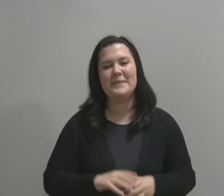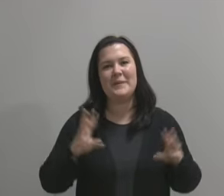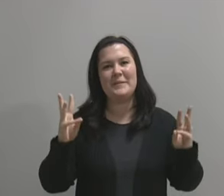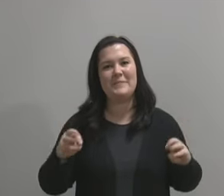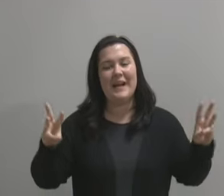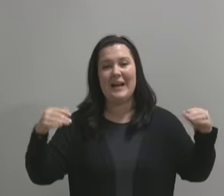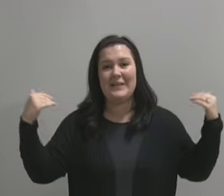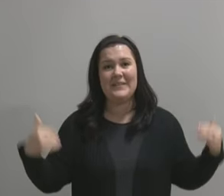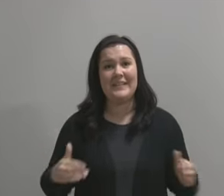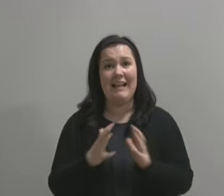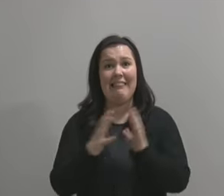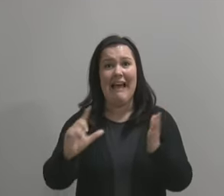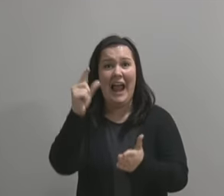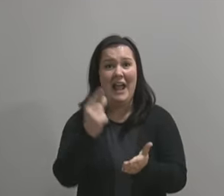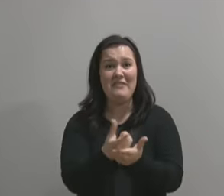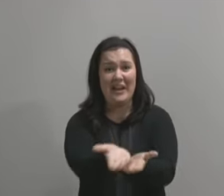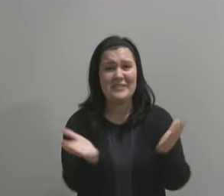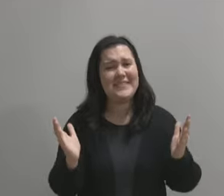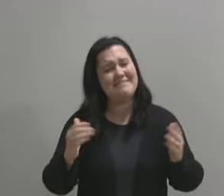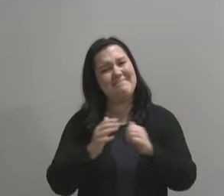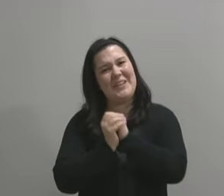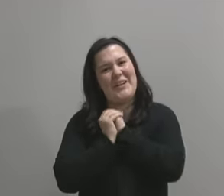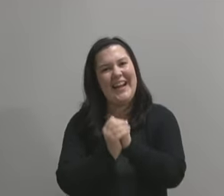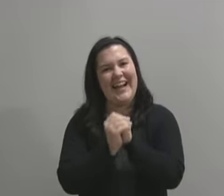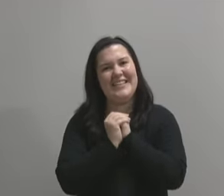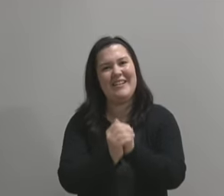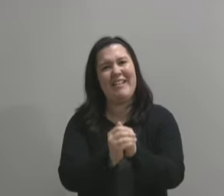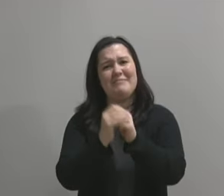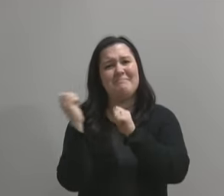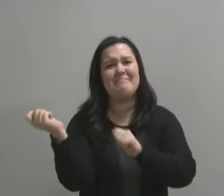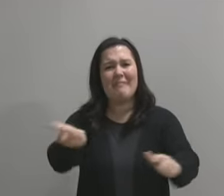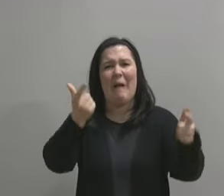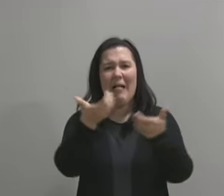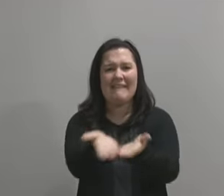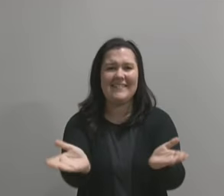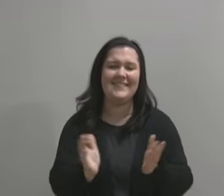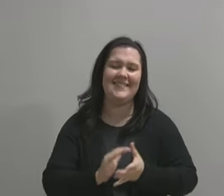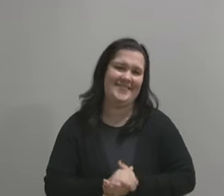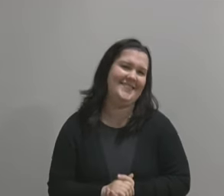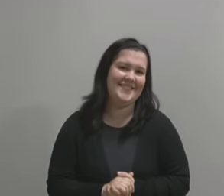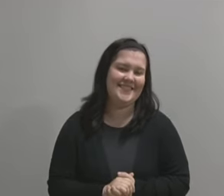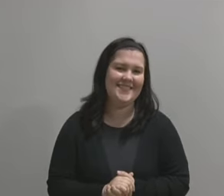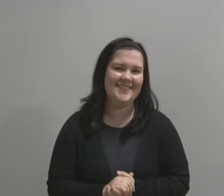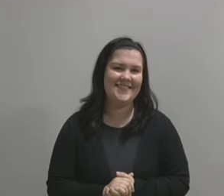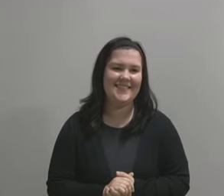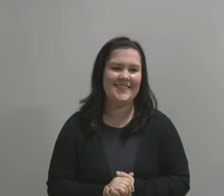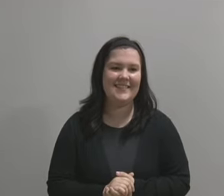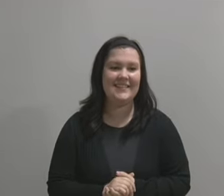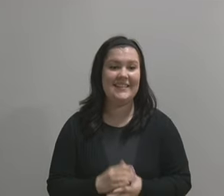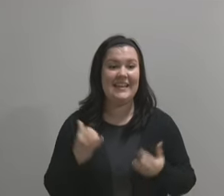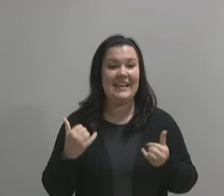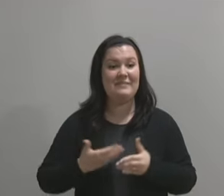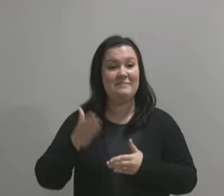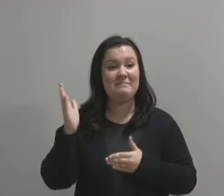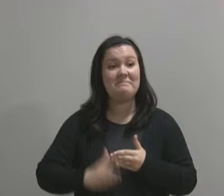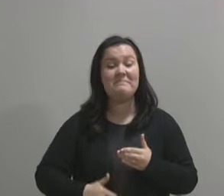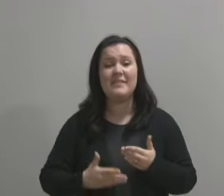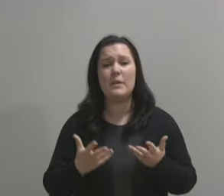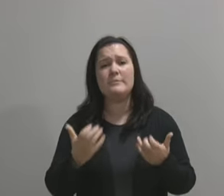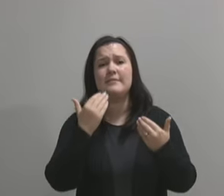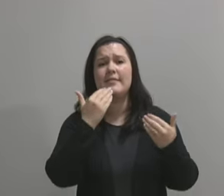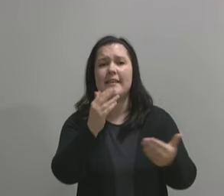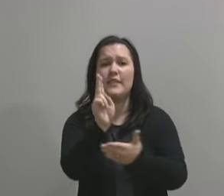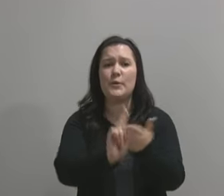Wow, that was a lot of graduates. Congratulations, one and all. In conclusion, I would like to thank